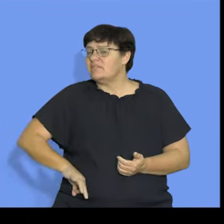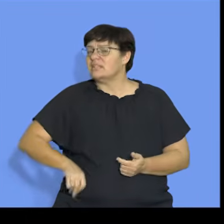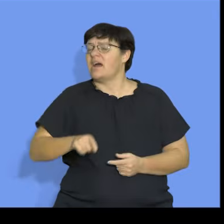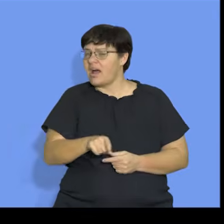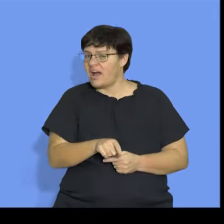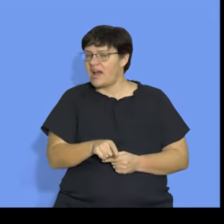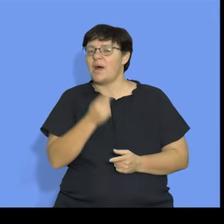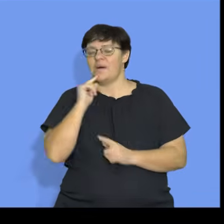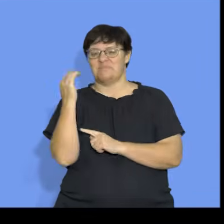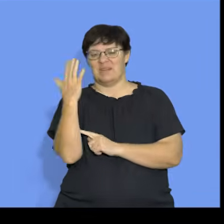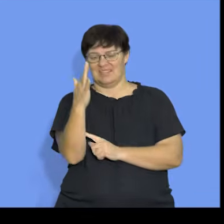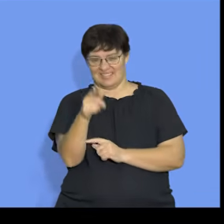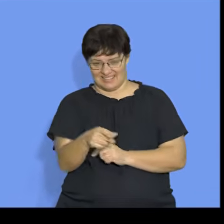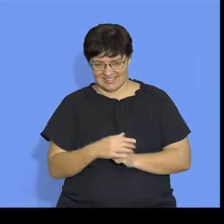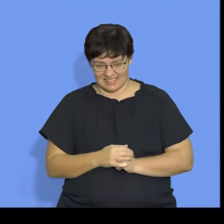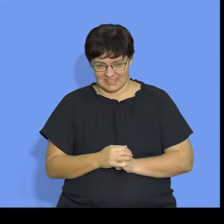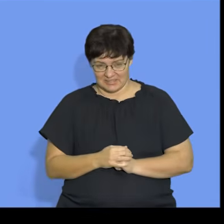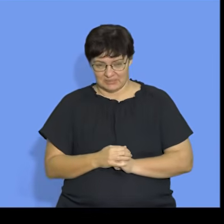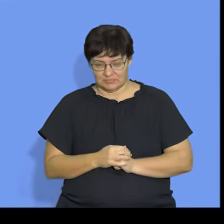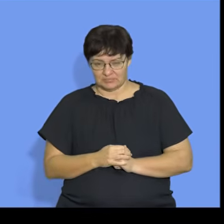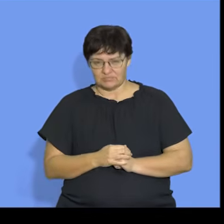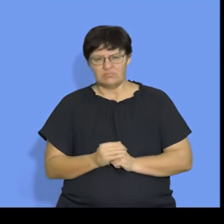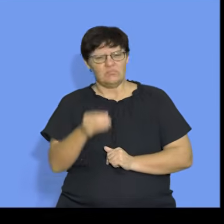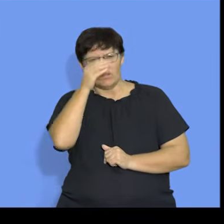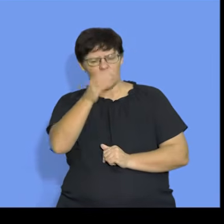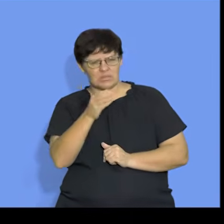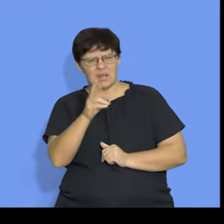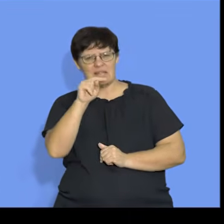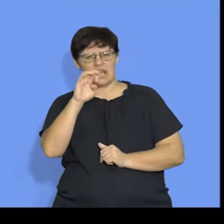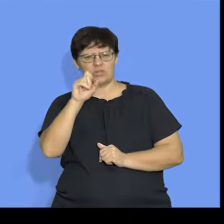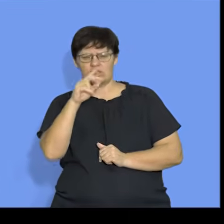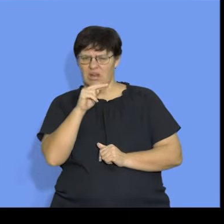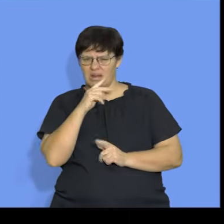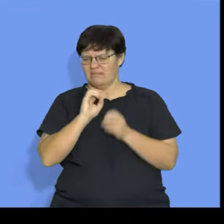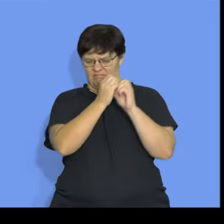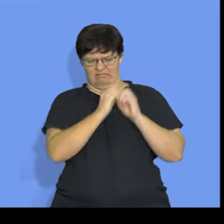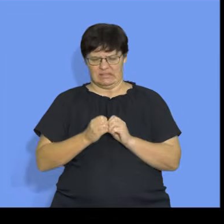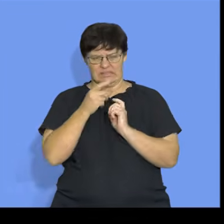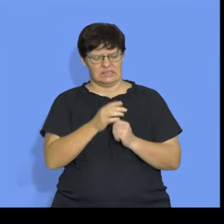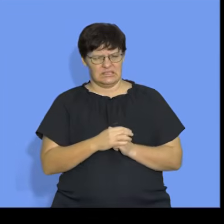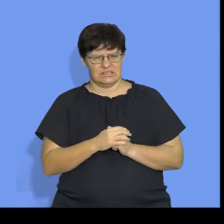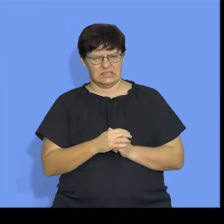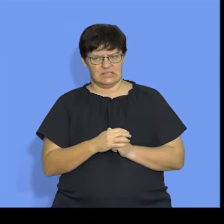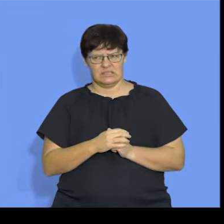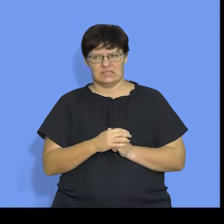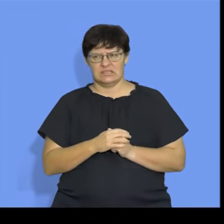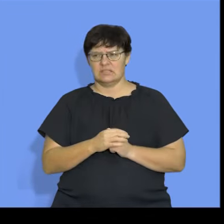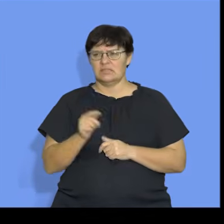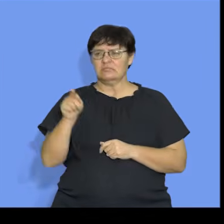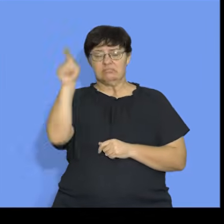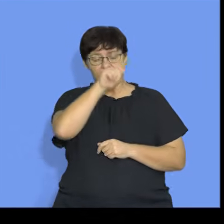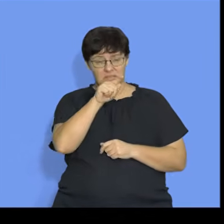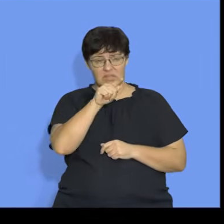The plants. But now this concept of nitrogen fixing, as I said to you, all right, this gas,